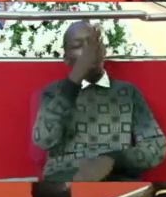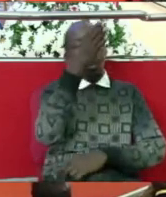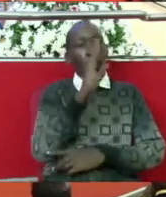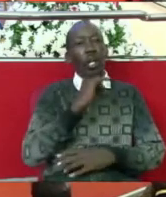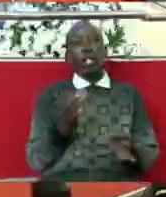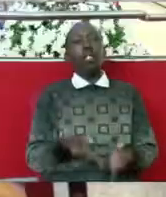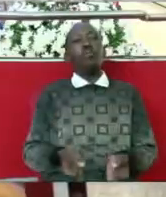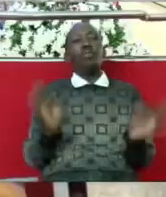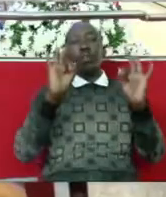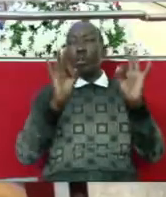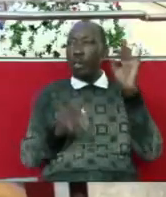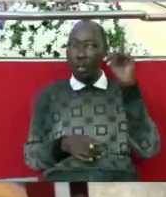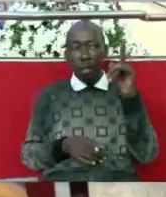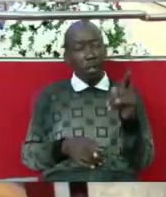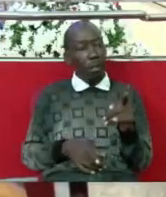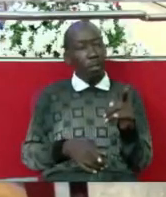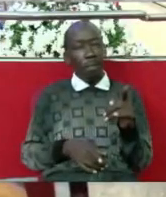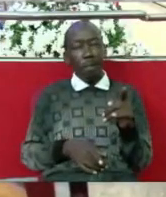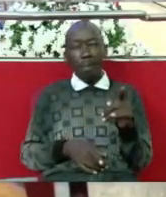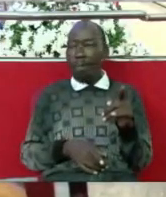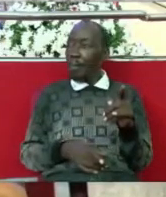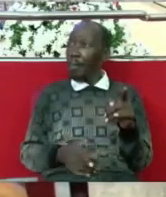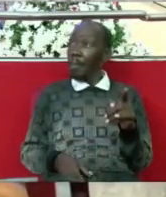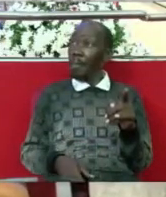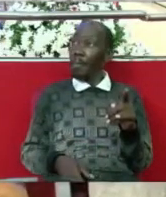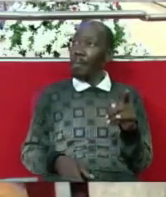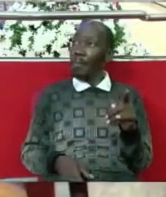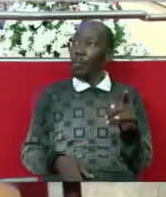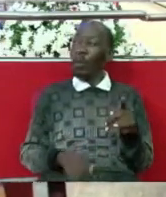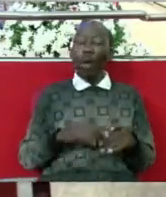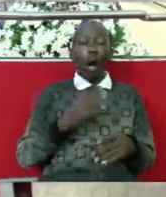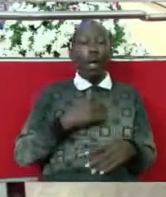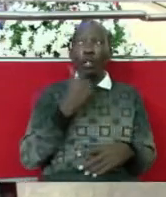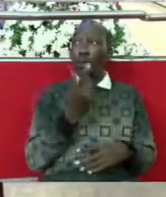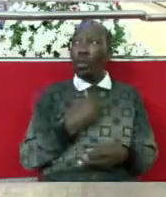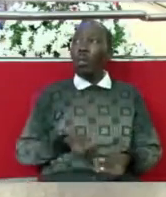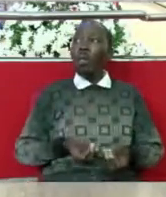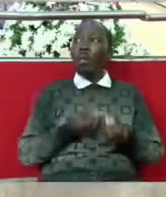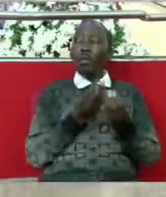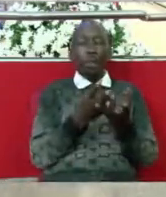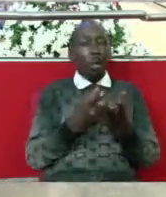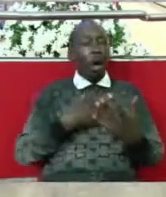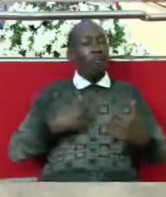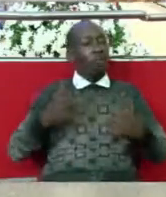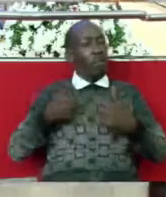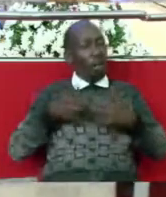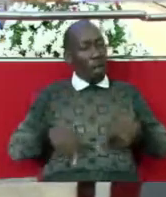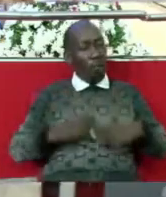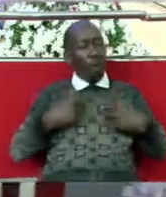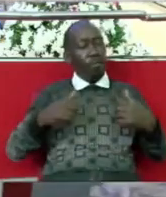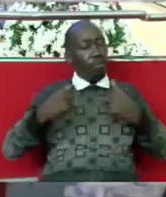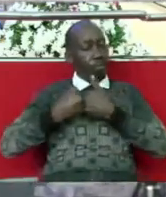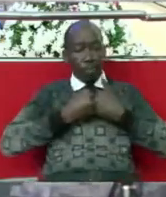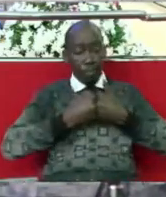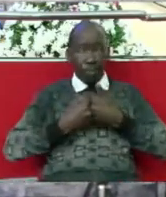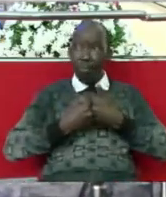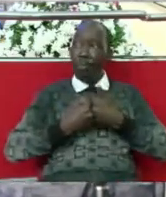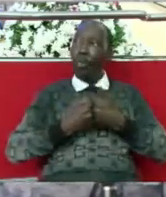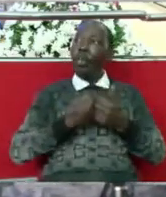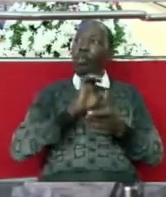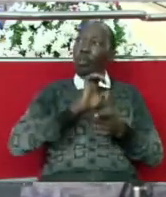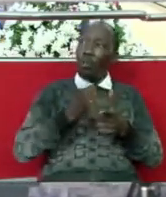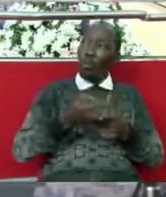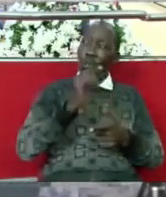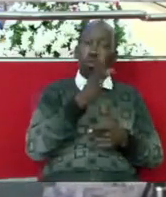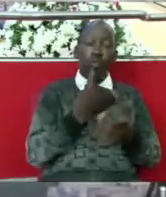broke? Nani alikwambia, who told you that God is broke? And so you keep having struggles. Unaendelea kuwa na changamoto. Even though you have